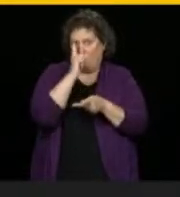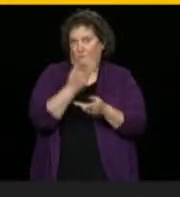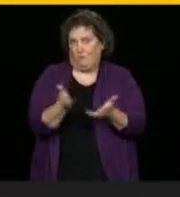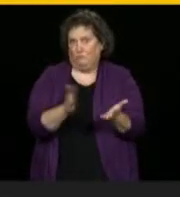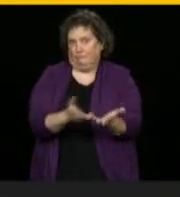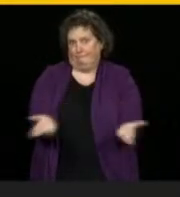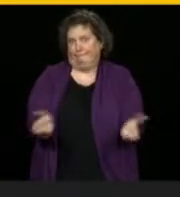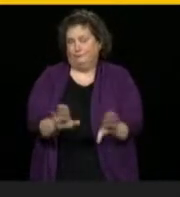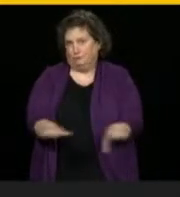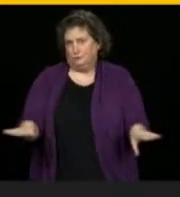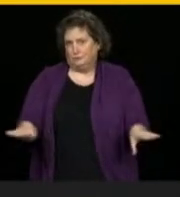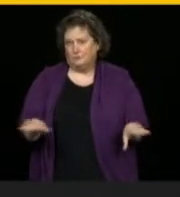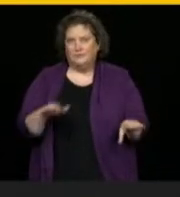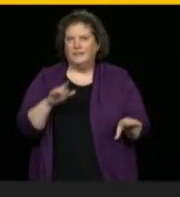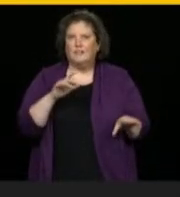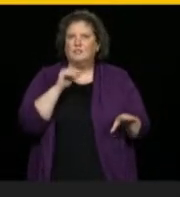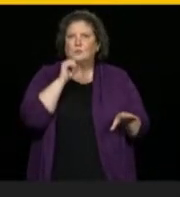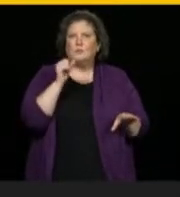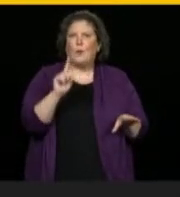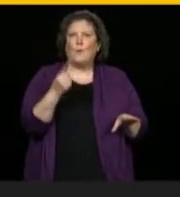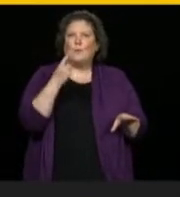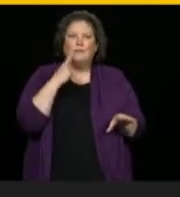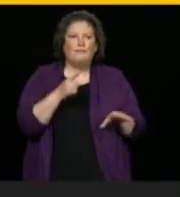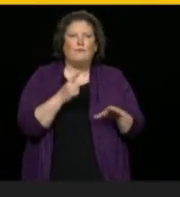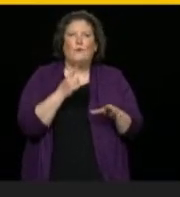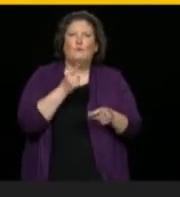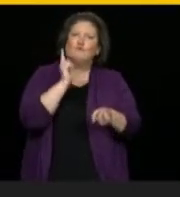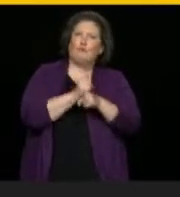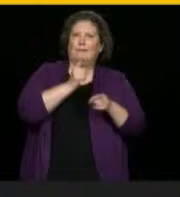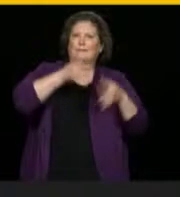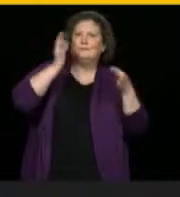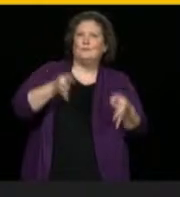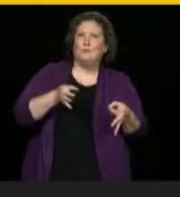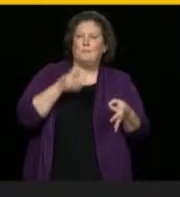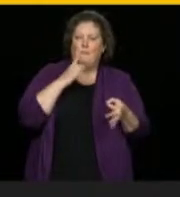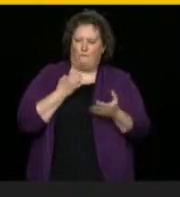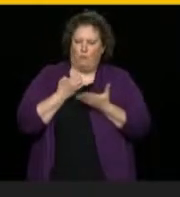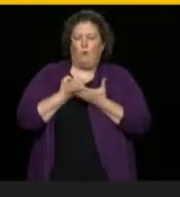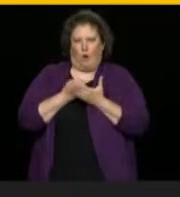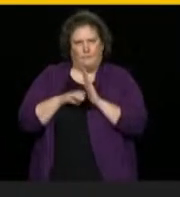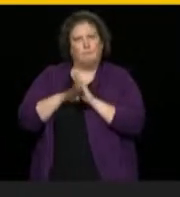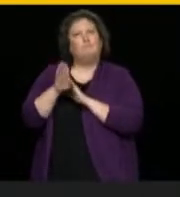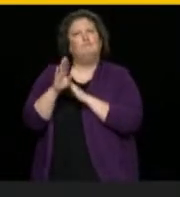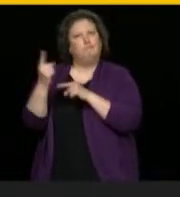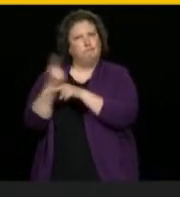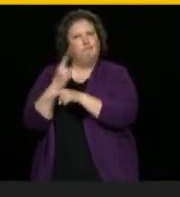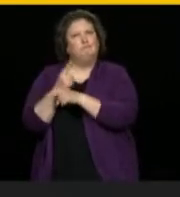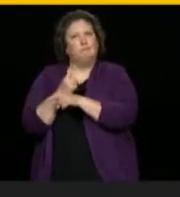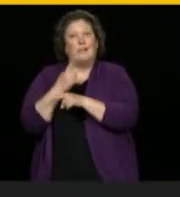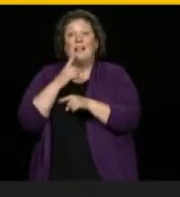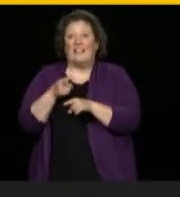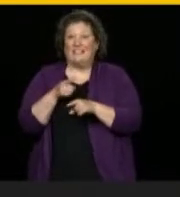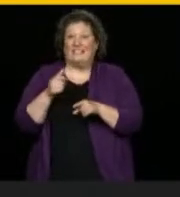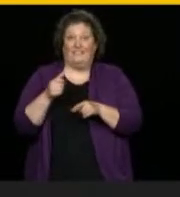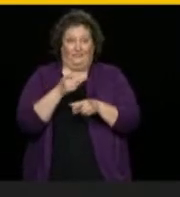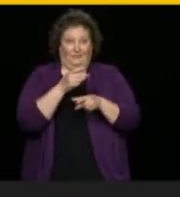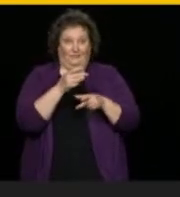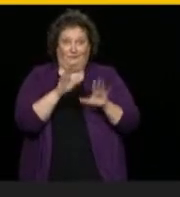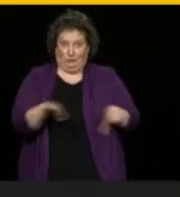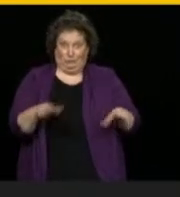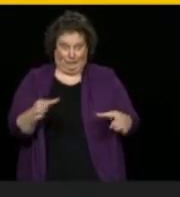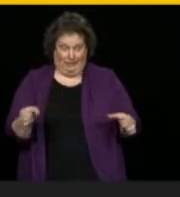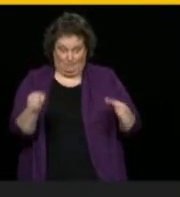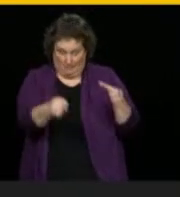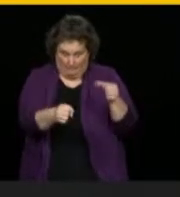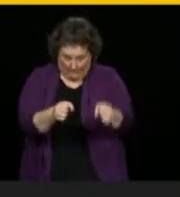at a time of vulnerability. It's about growing our economy in meaningful ways and allowing people to get back to work. The federal government will use the